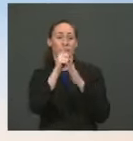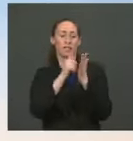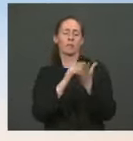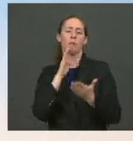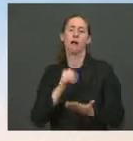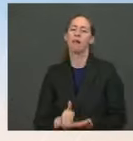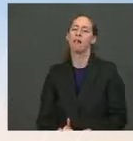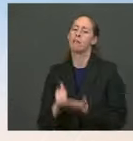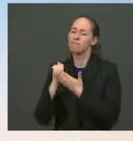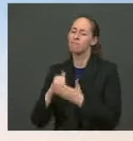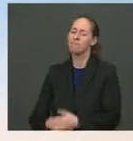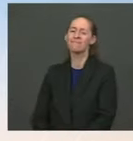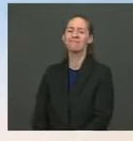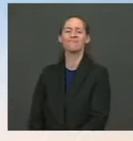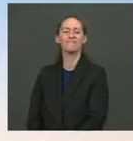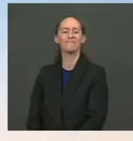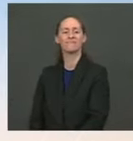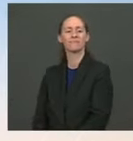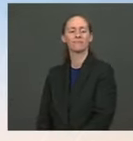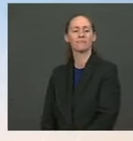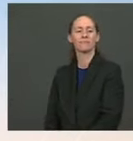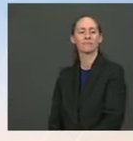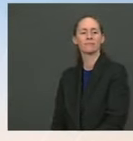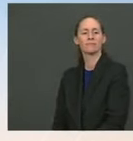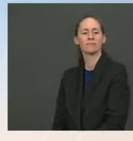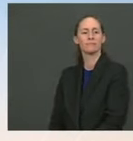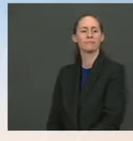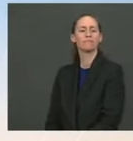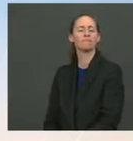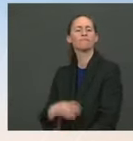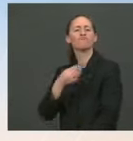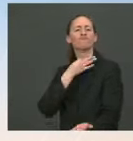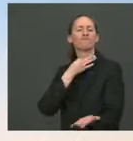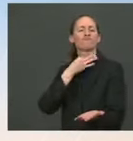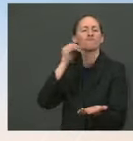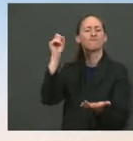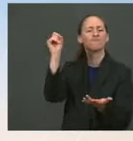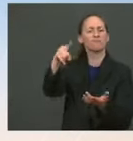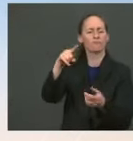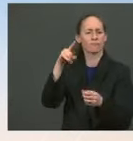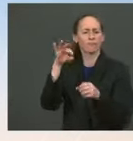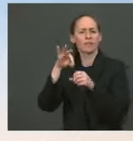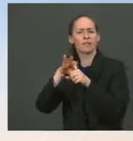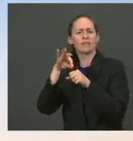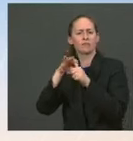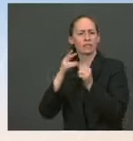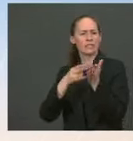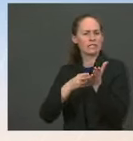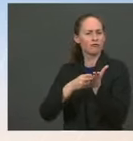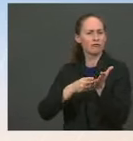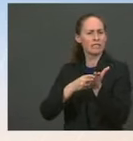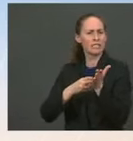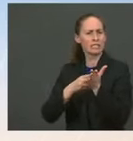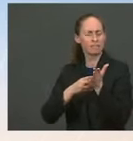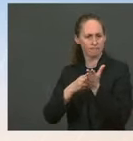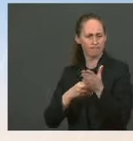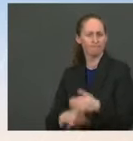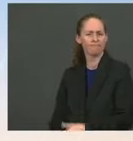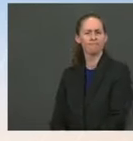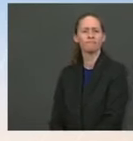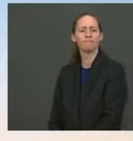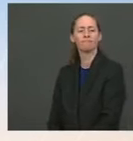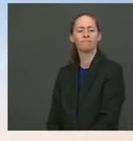election integrity. A couple of my colleagues wrote a piece documenting nearly a dozen cases where people have